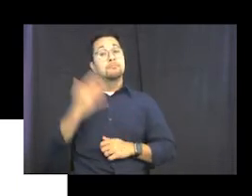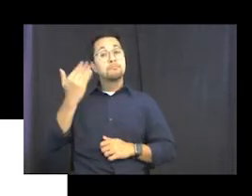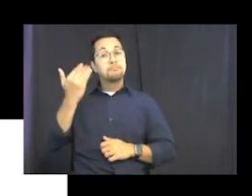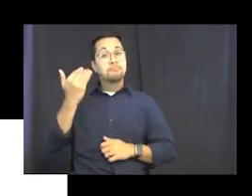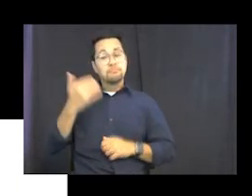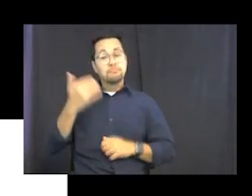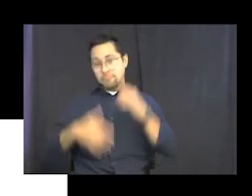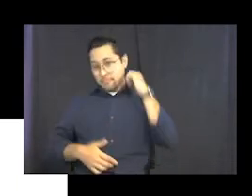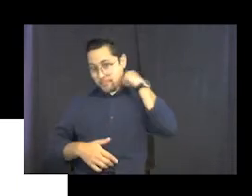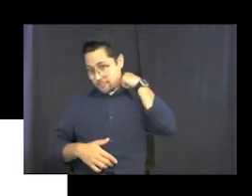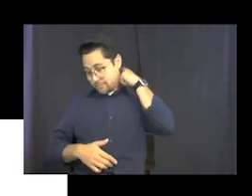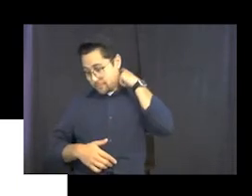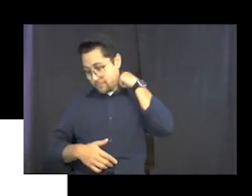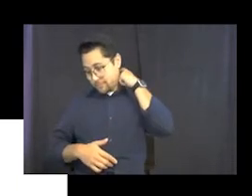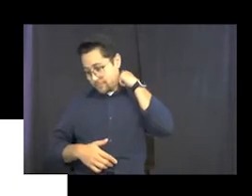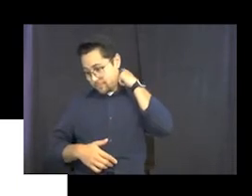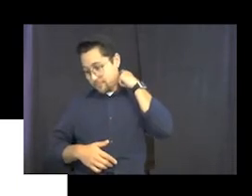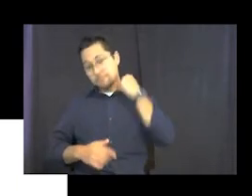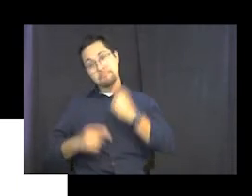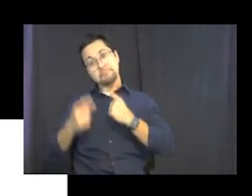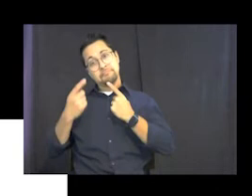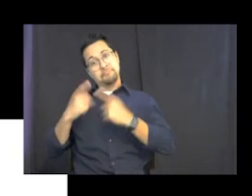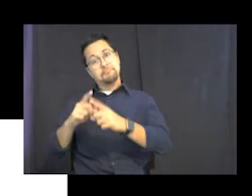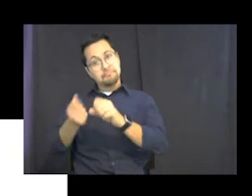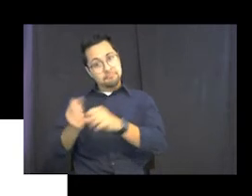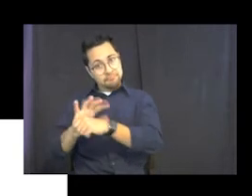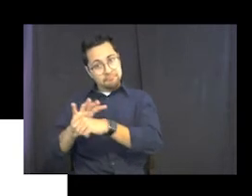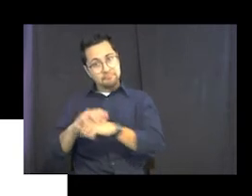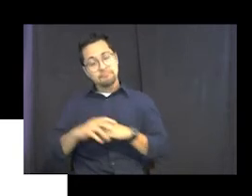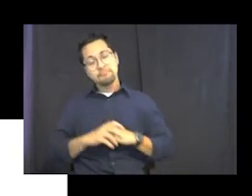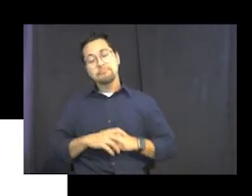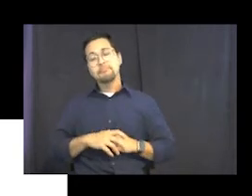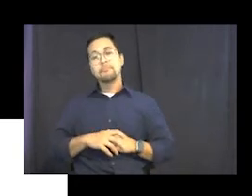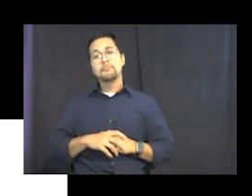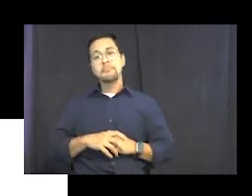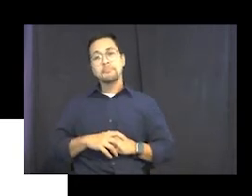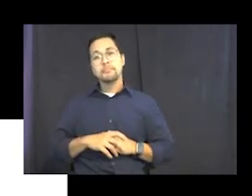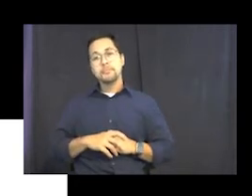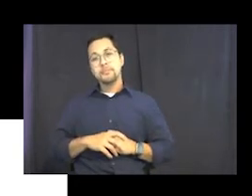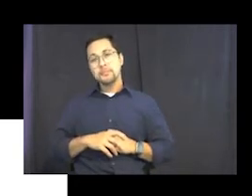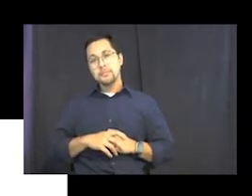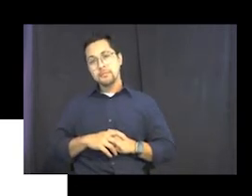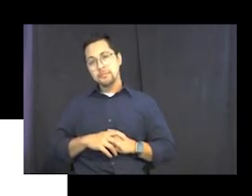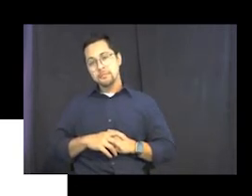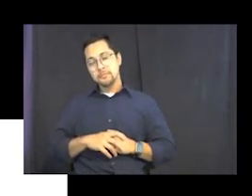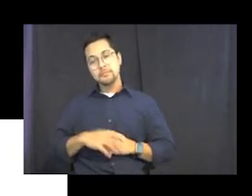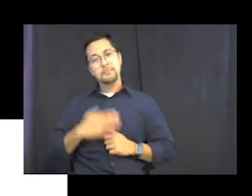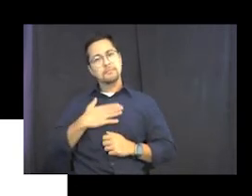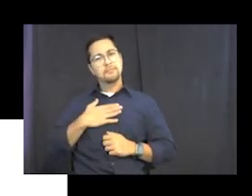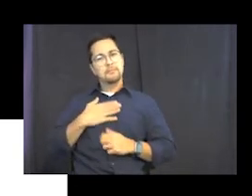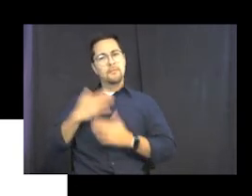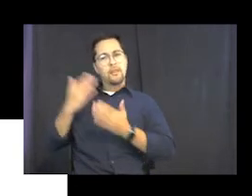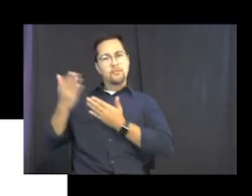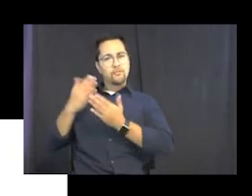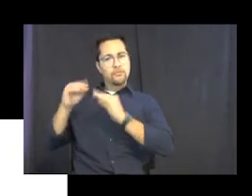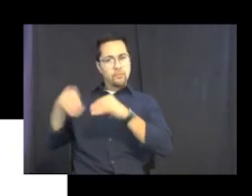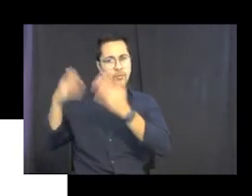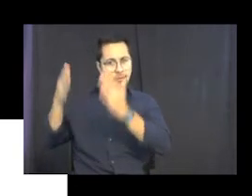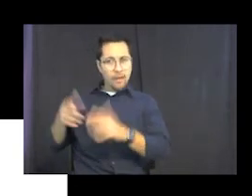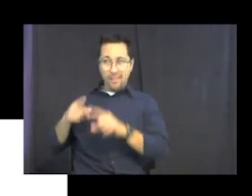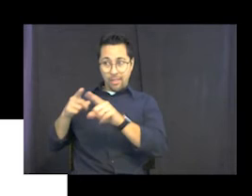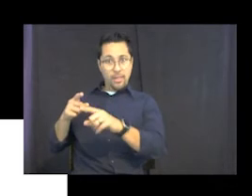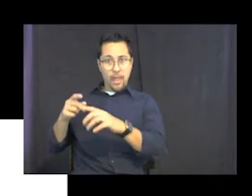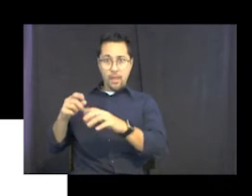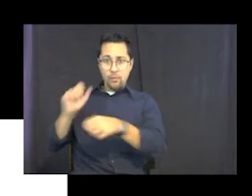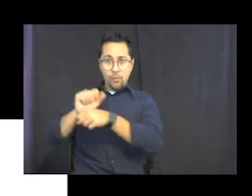because during the pandemic, my service provider, who has been with